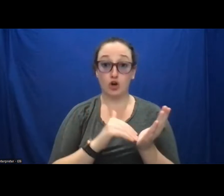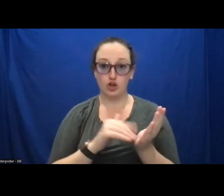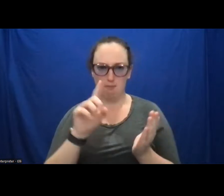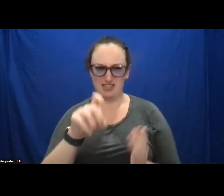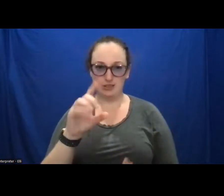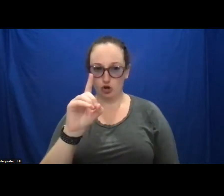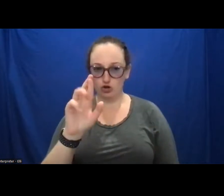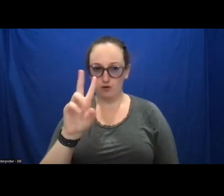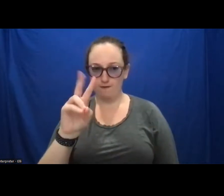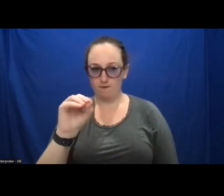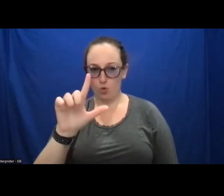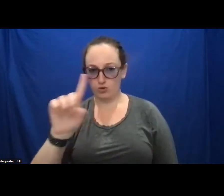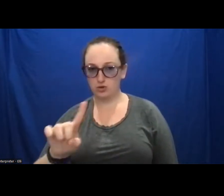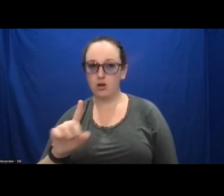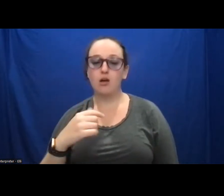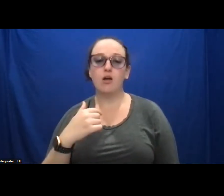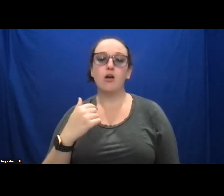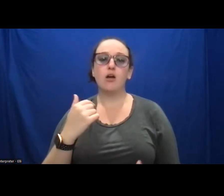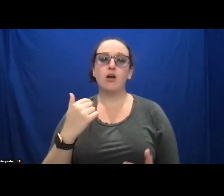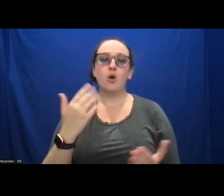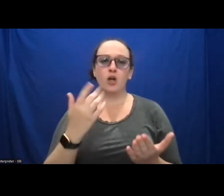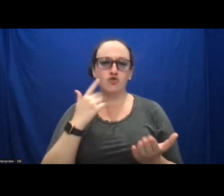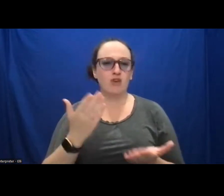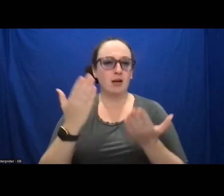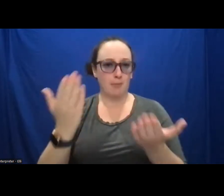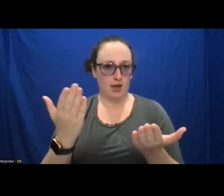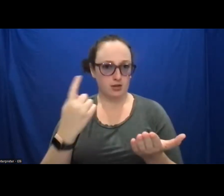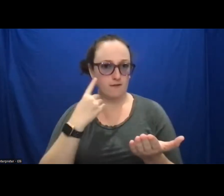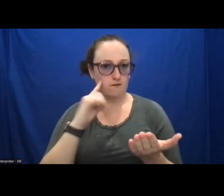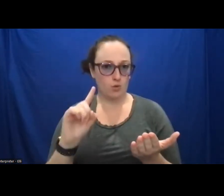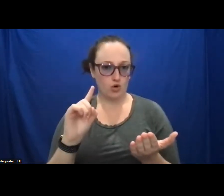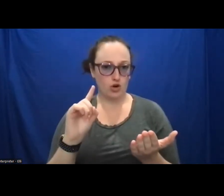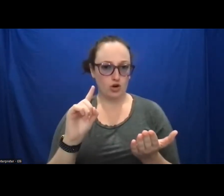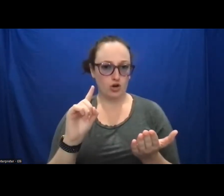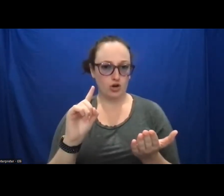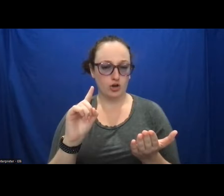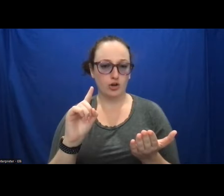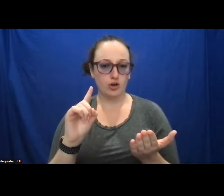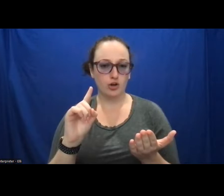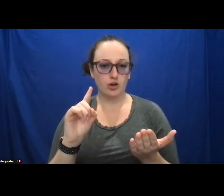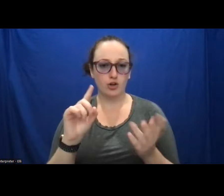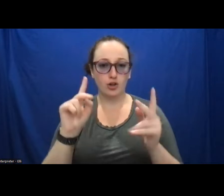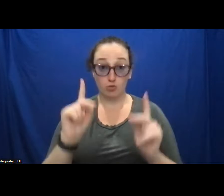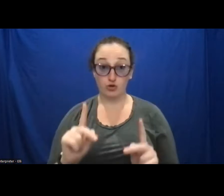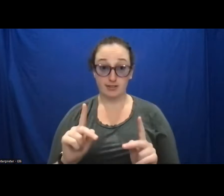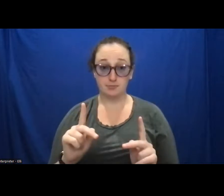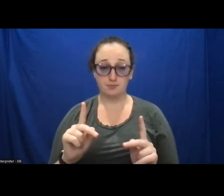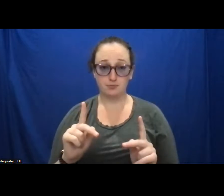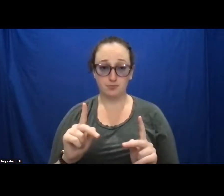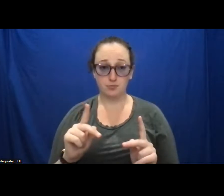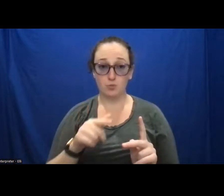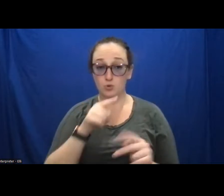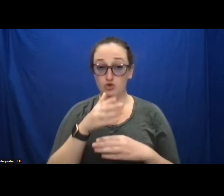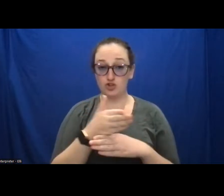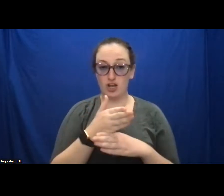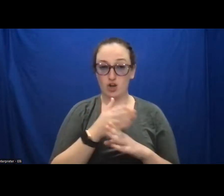recommend for just a lay person to instruct someone that shares with us about a recent sexual